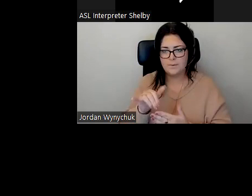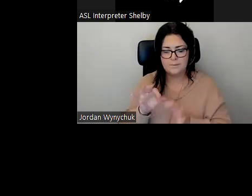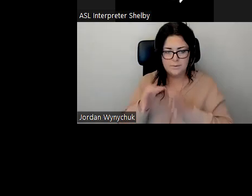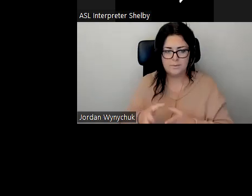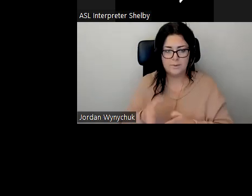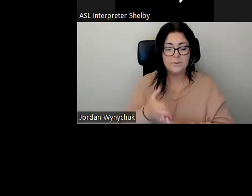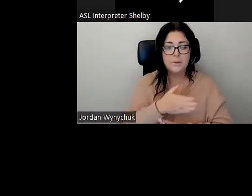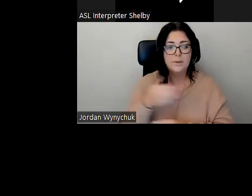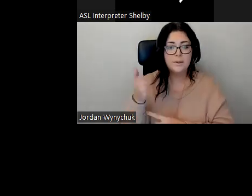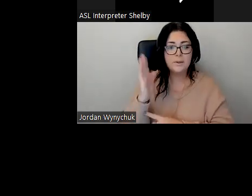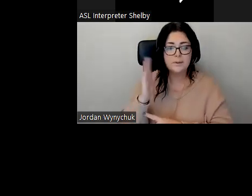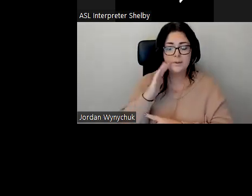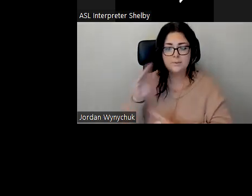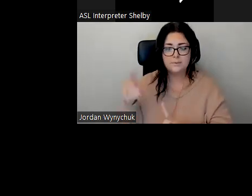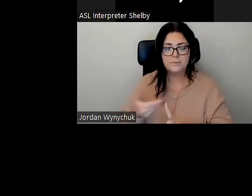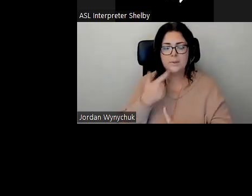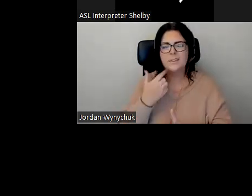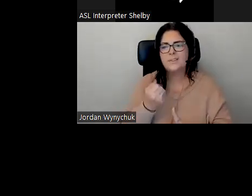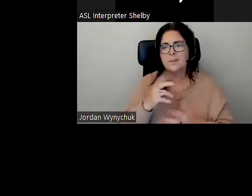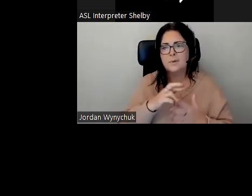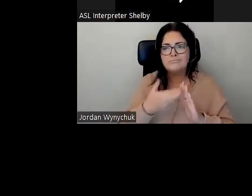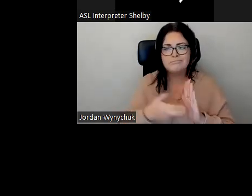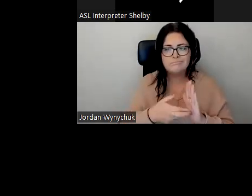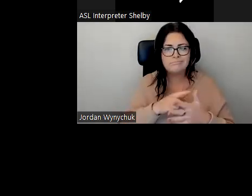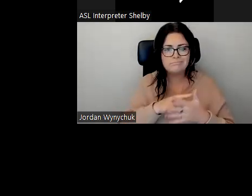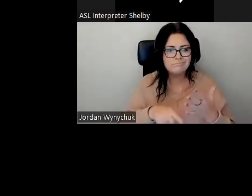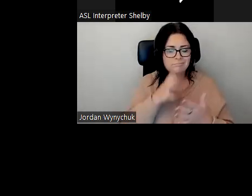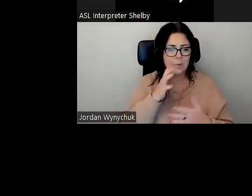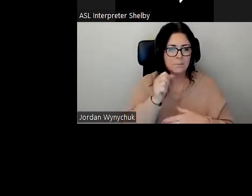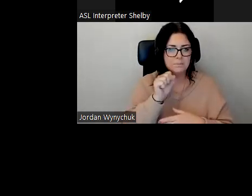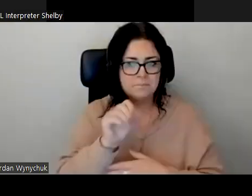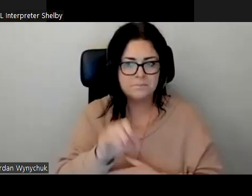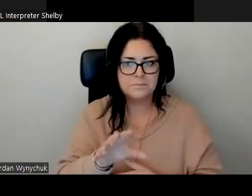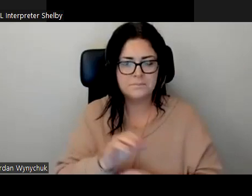presenter, I'd like to cover a few housekeeping tips.